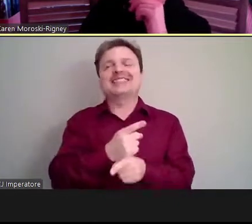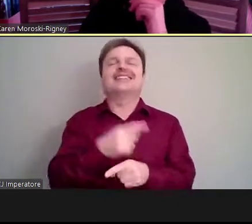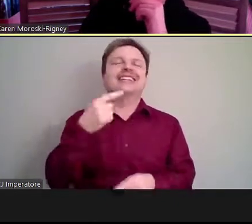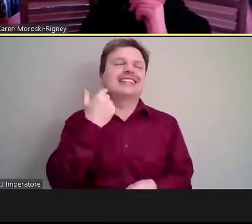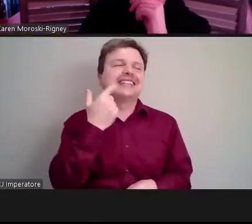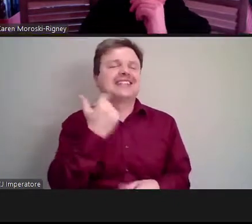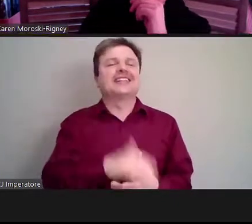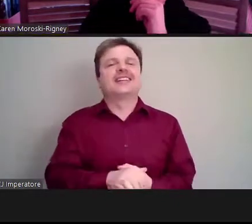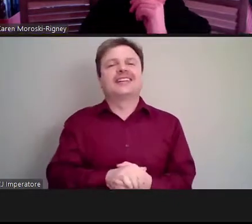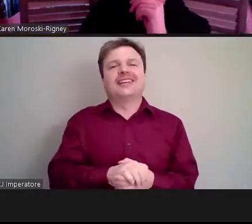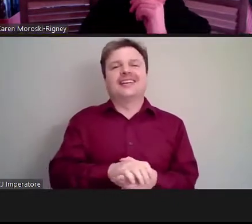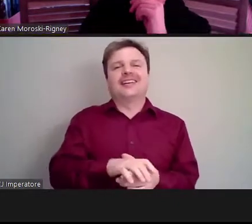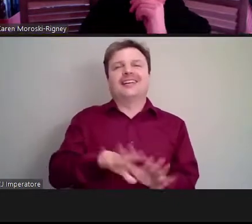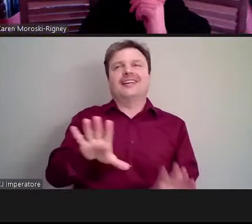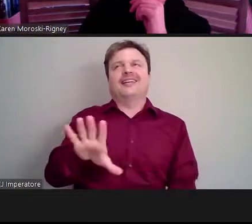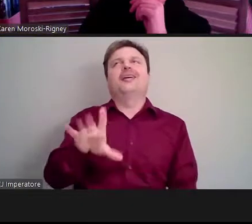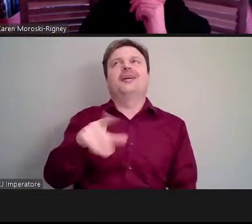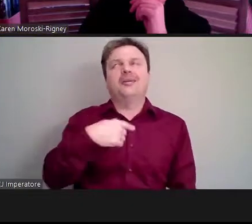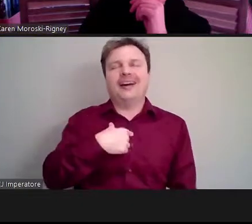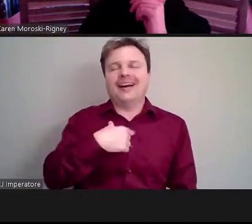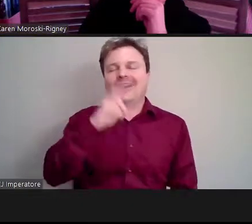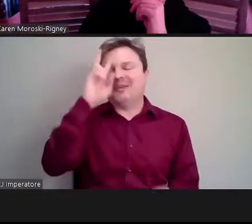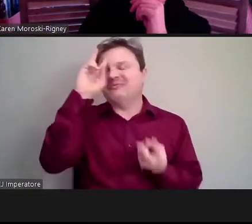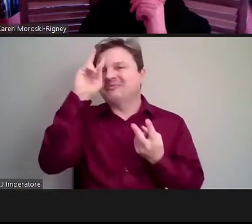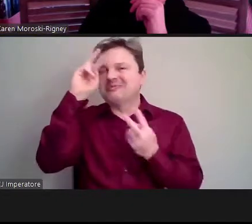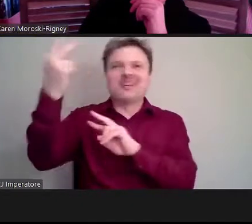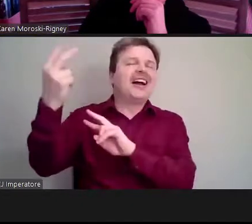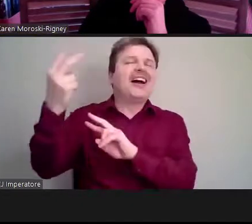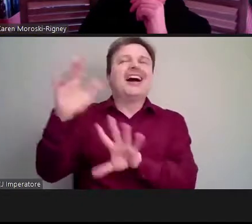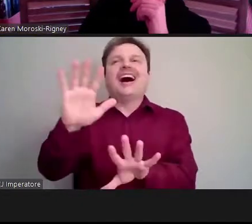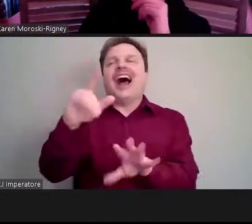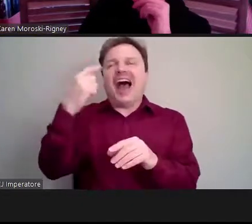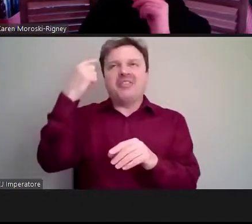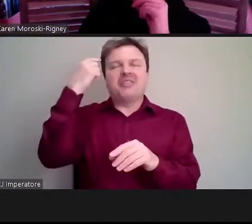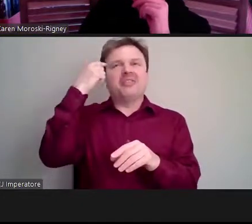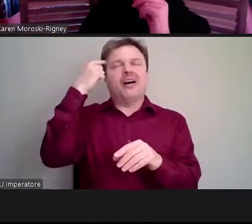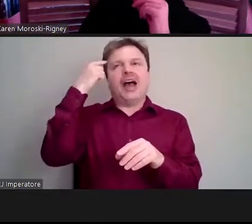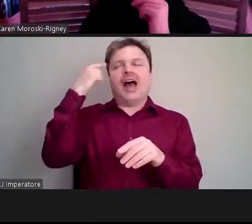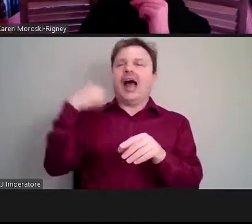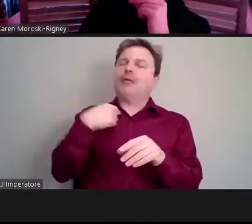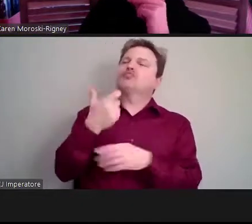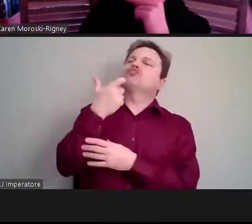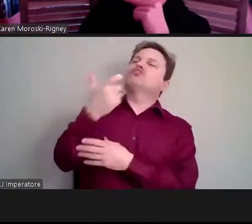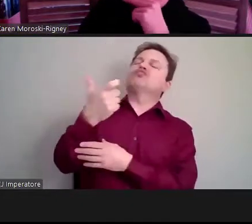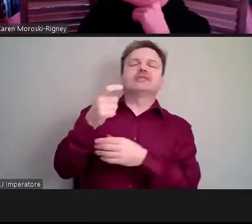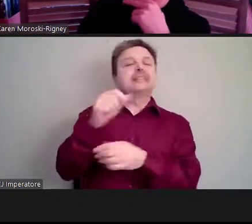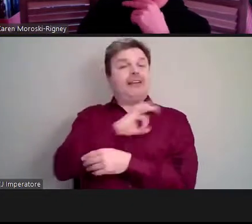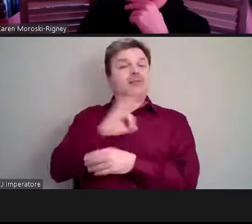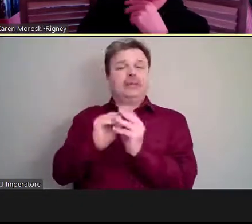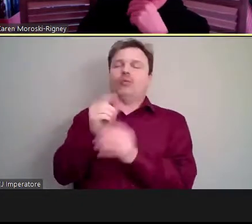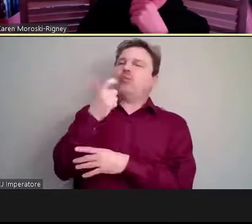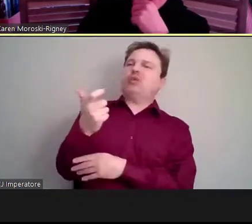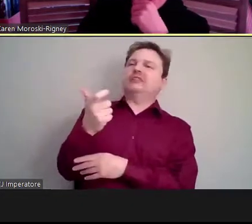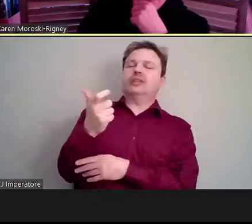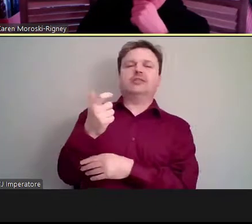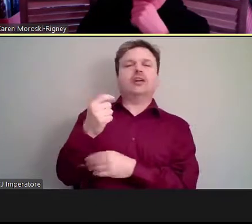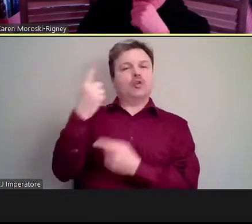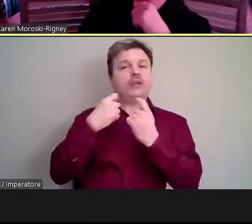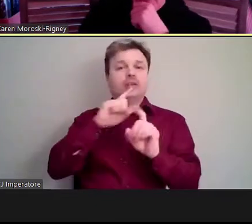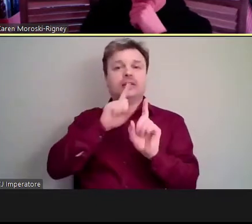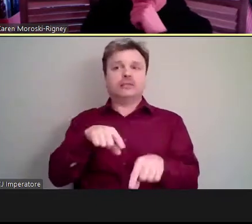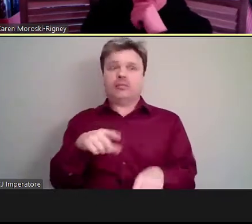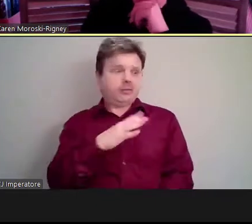I completely thought that I was just kind of sitting in on a staff meeting and we were doing a Q&A. We can run it that